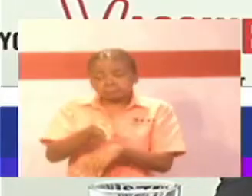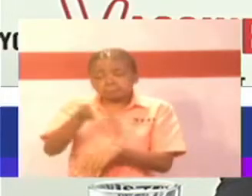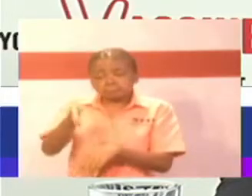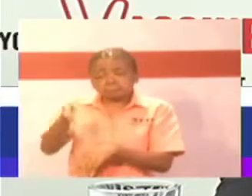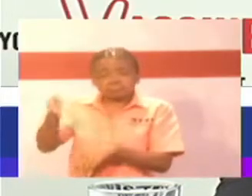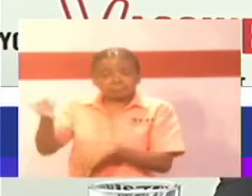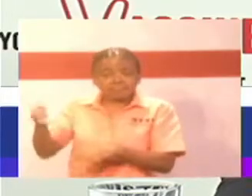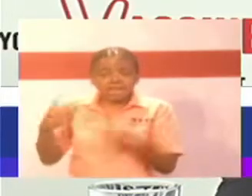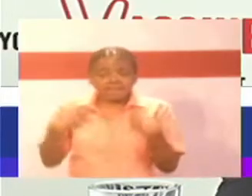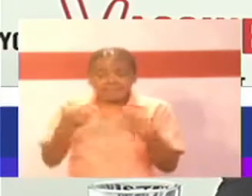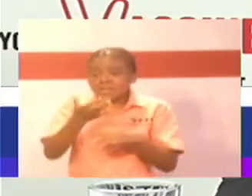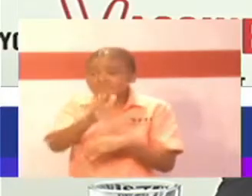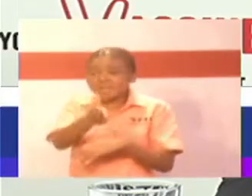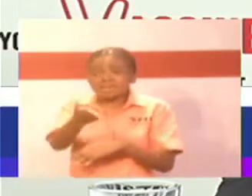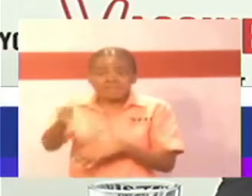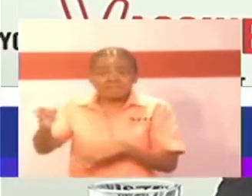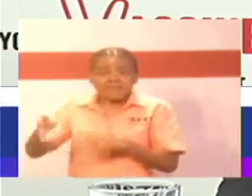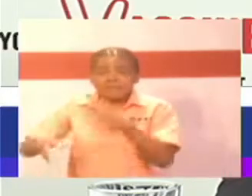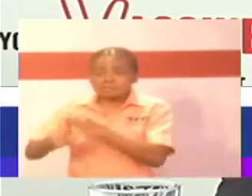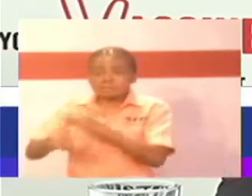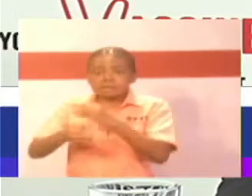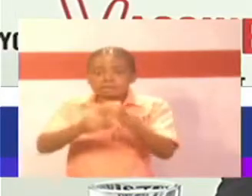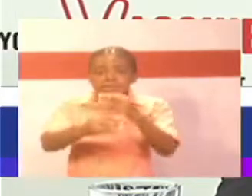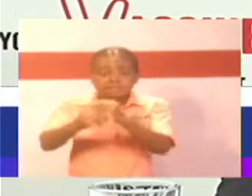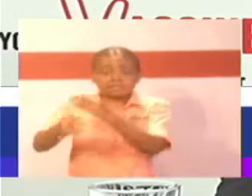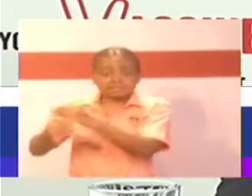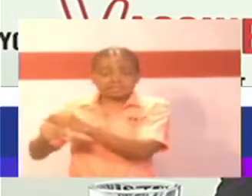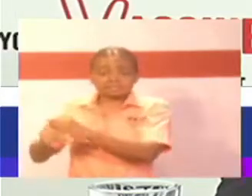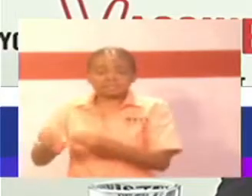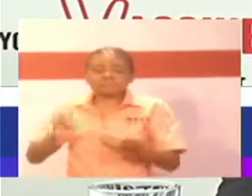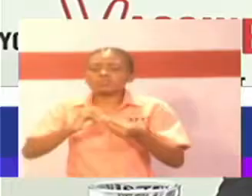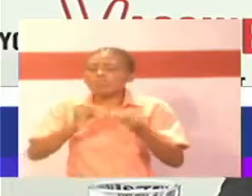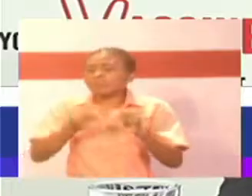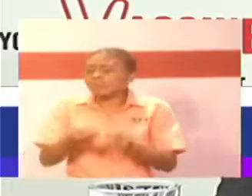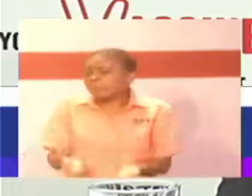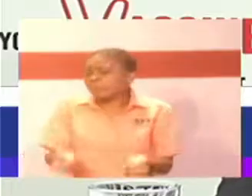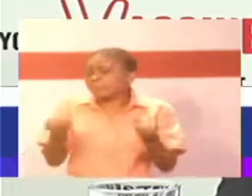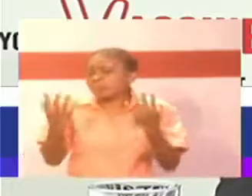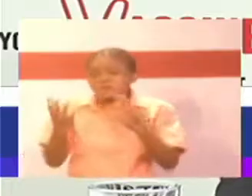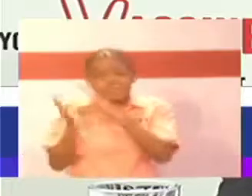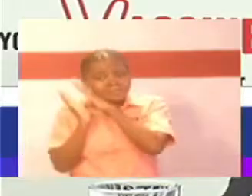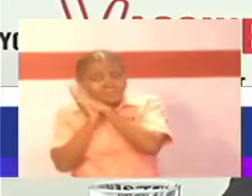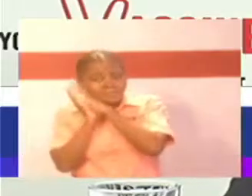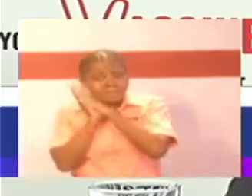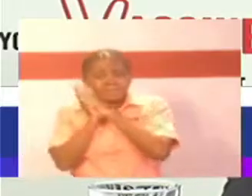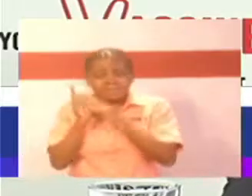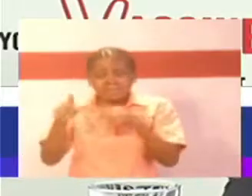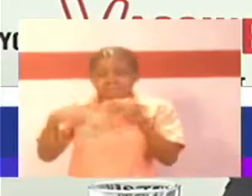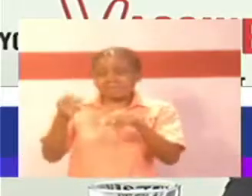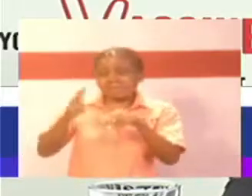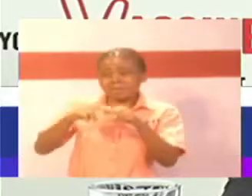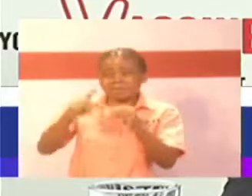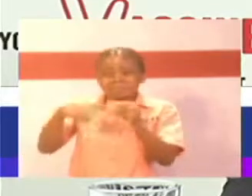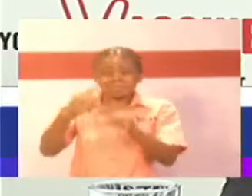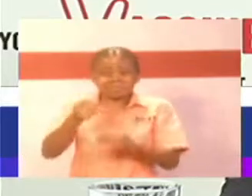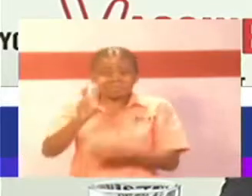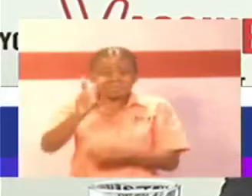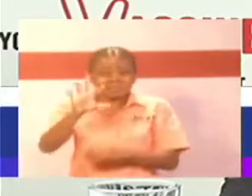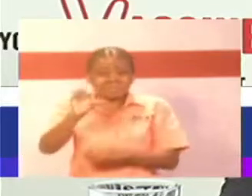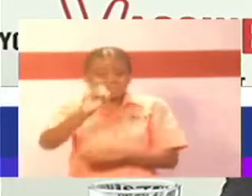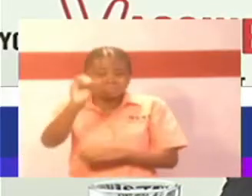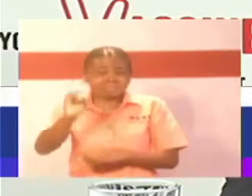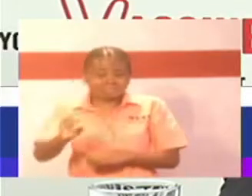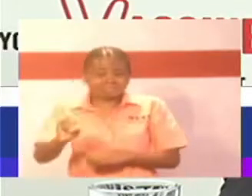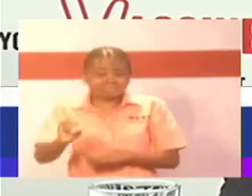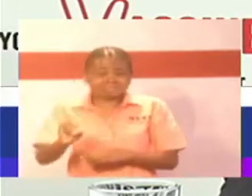adding resources the number of intensive care unit beds by 25%. The Honourable Minister indicated